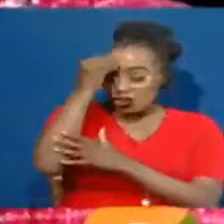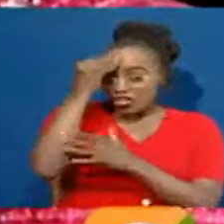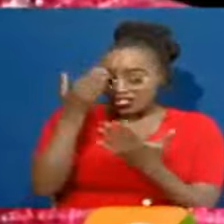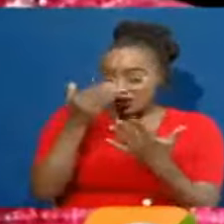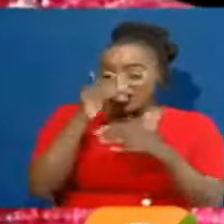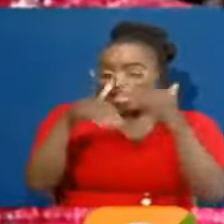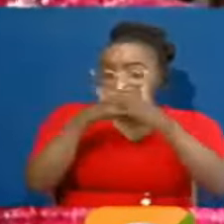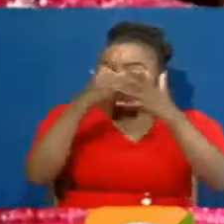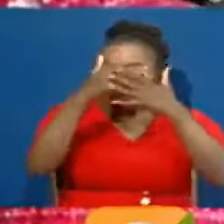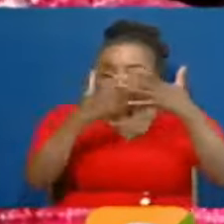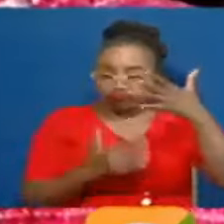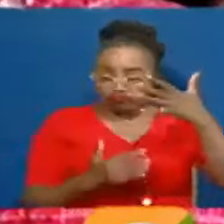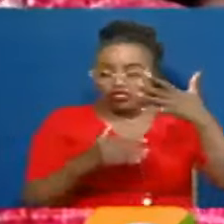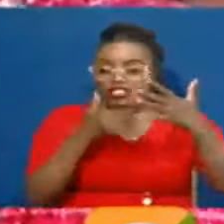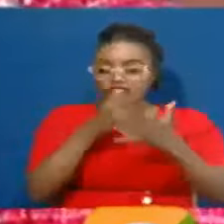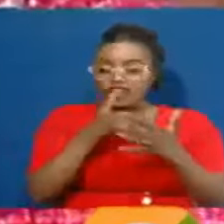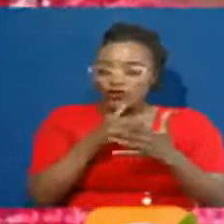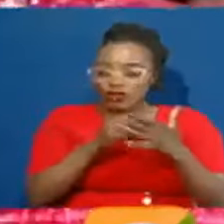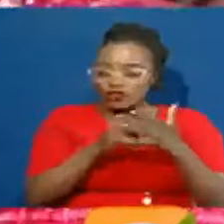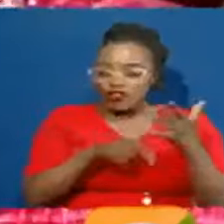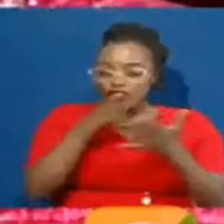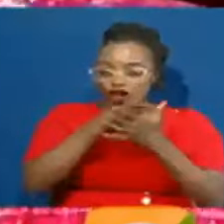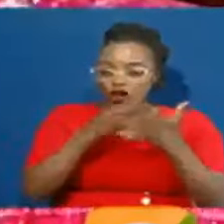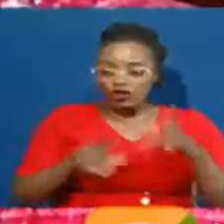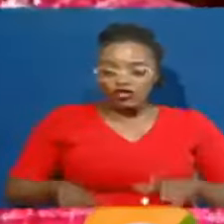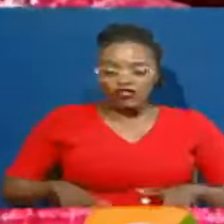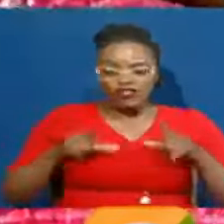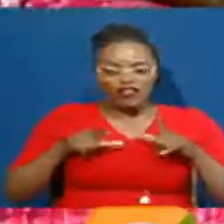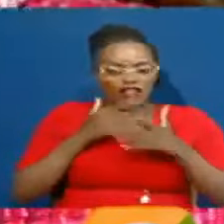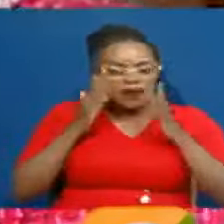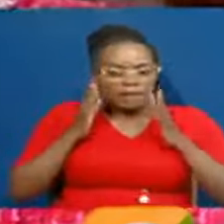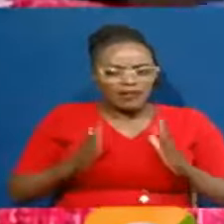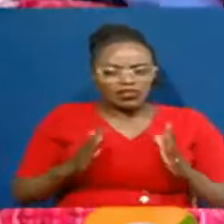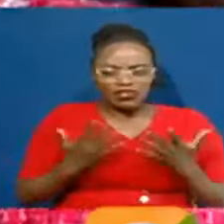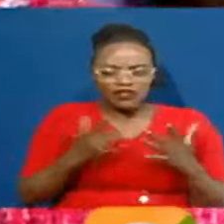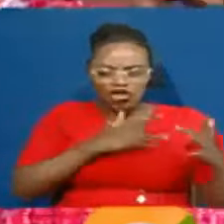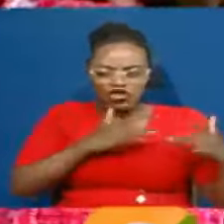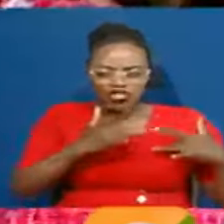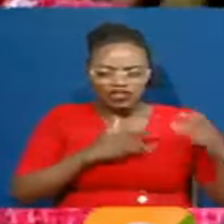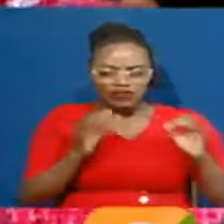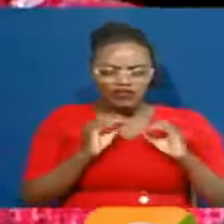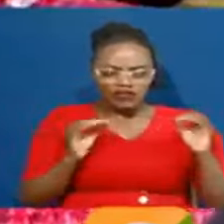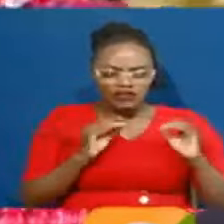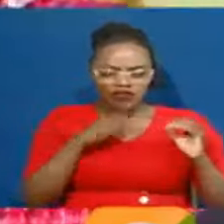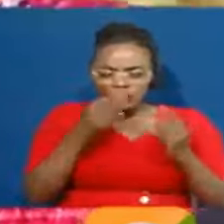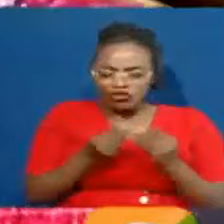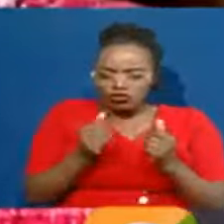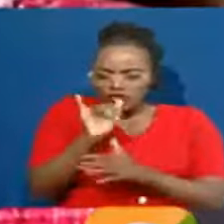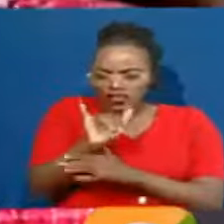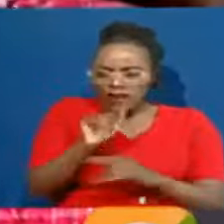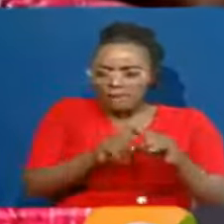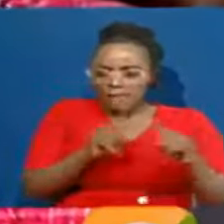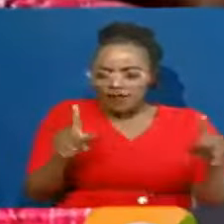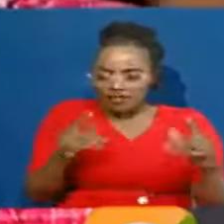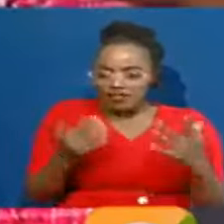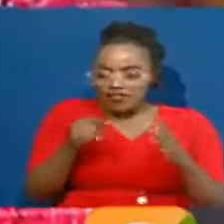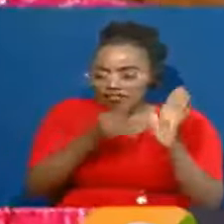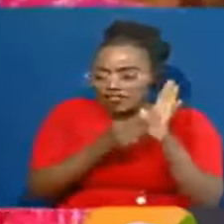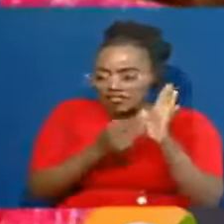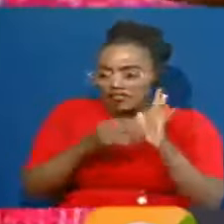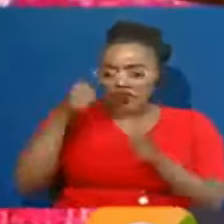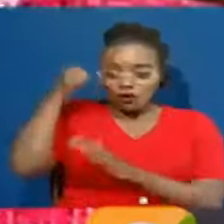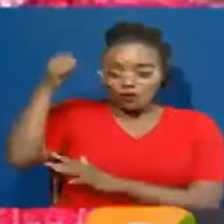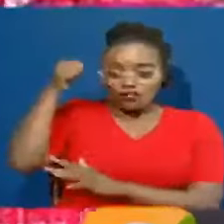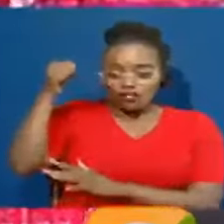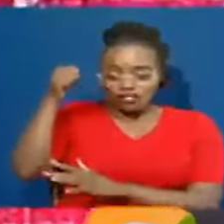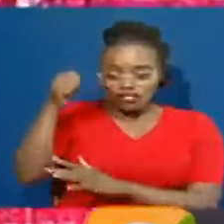and all this, including the cost of living. No one who is concerned and no one who is addressing that. But because this one was